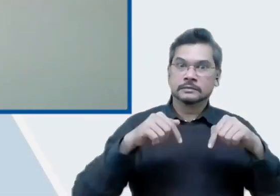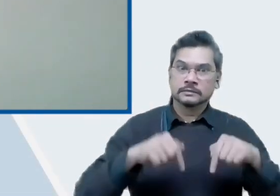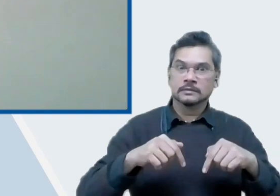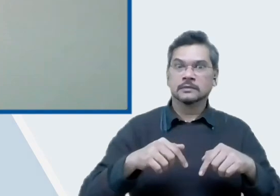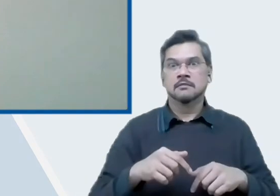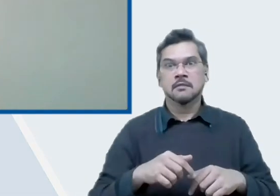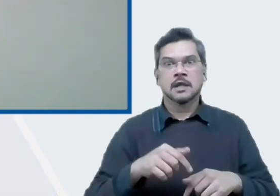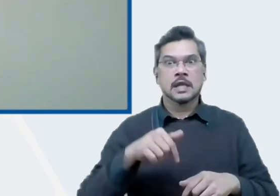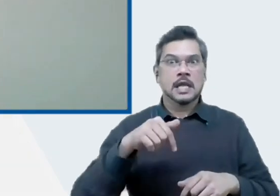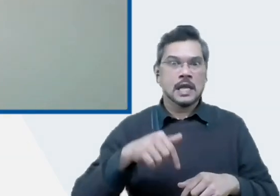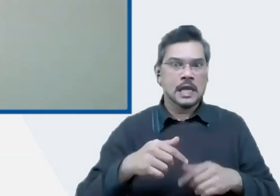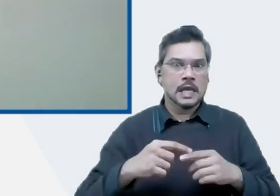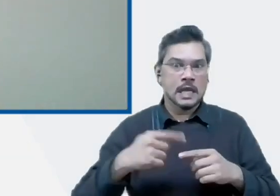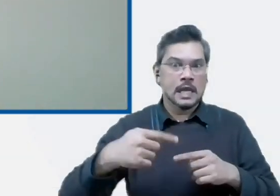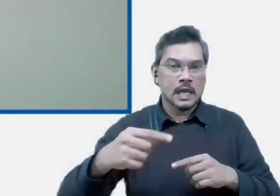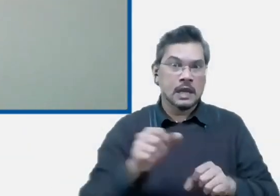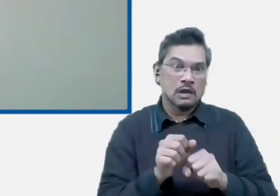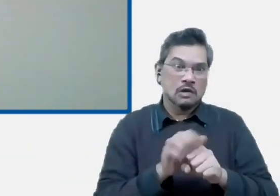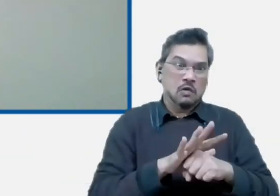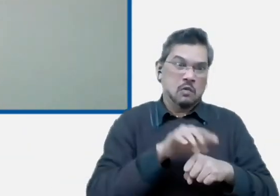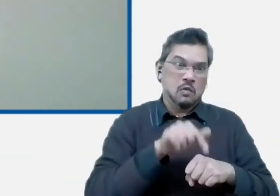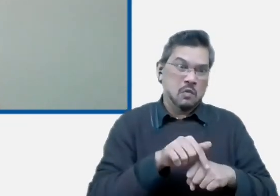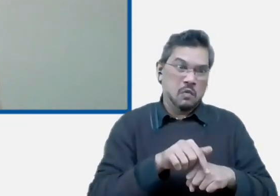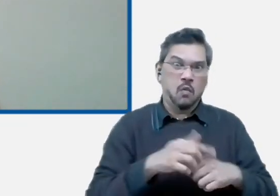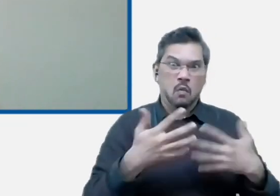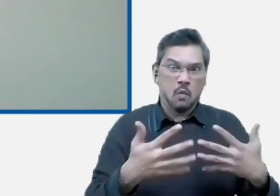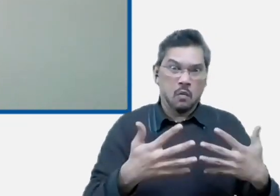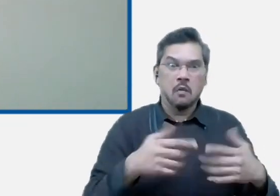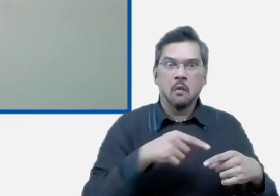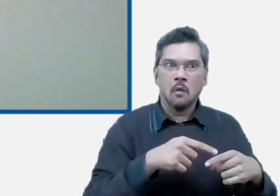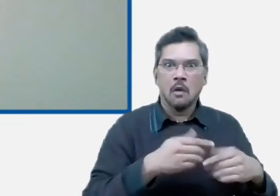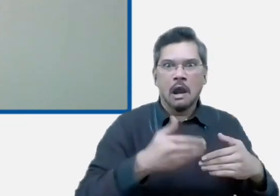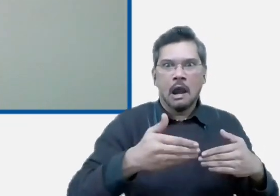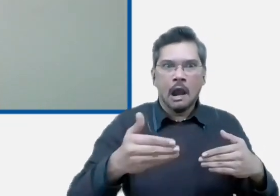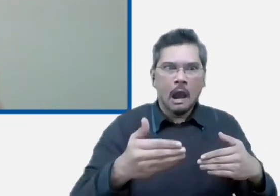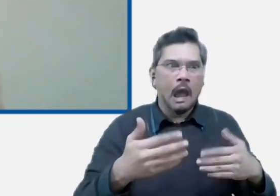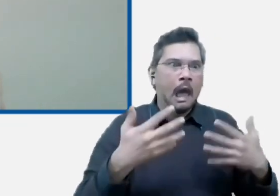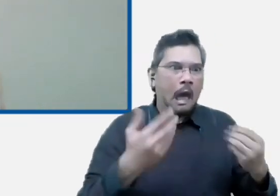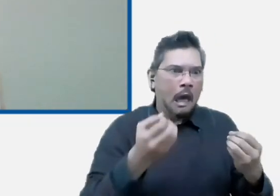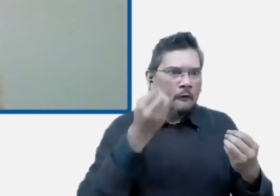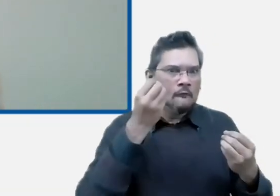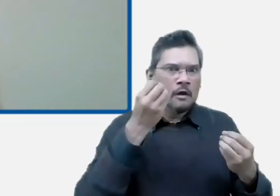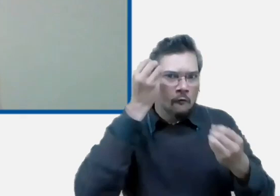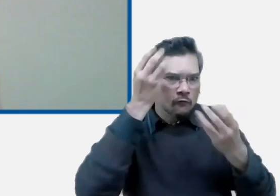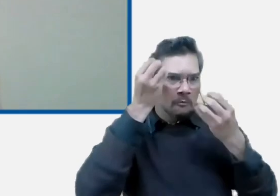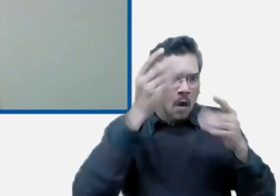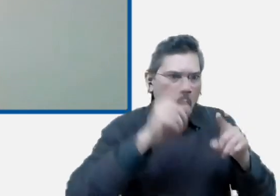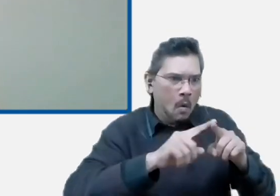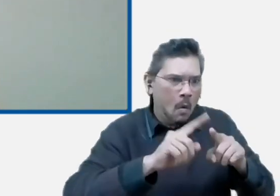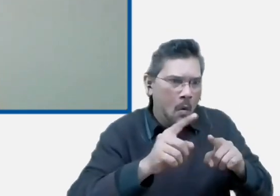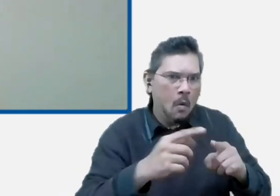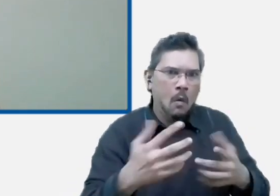useful and relevant for DRR, improved understanding and comprehensive disaster risk reduction and